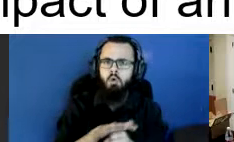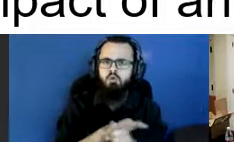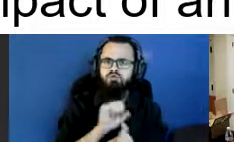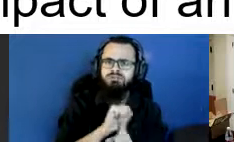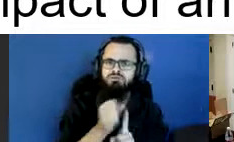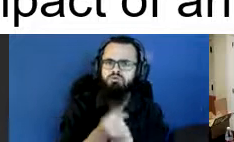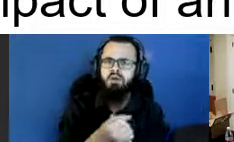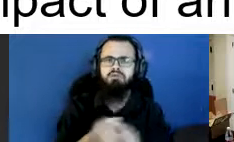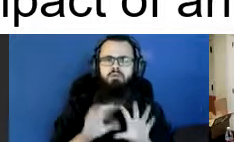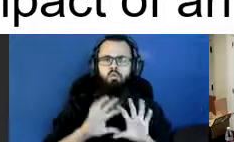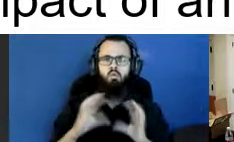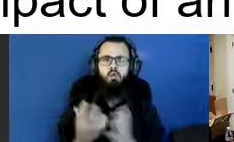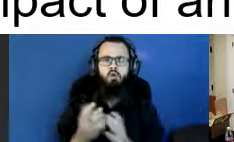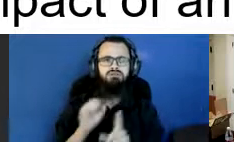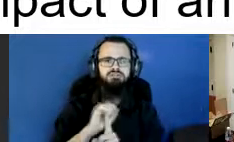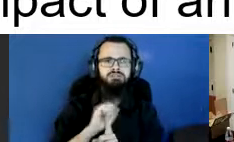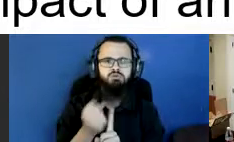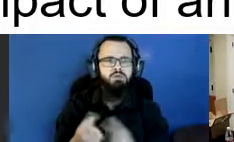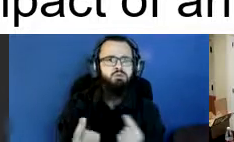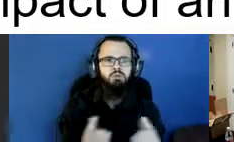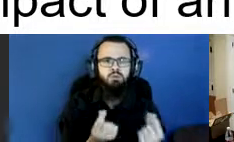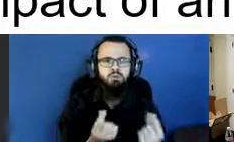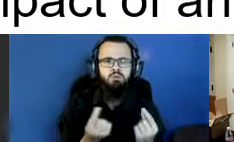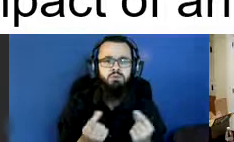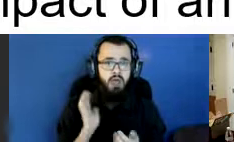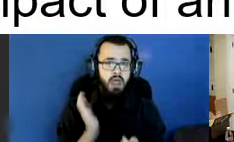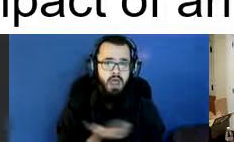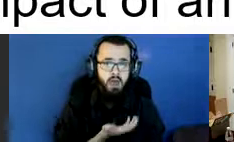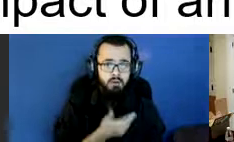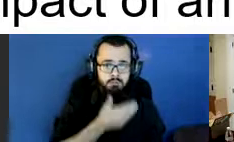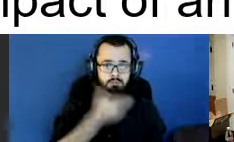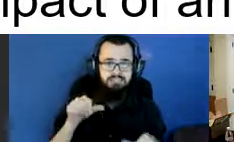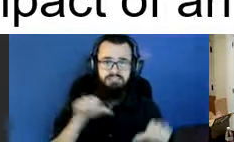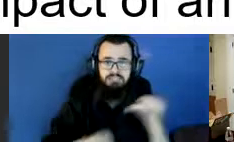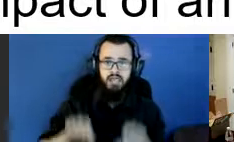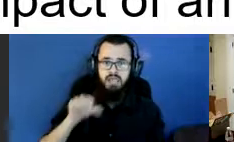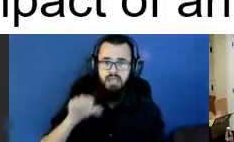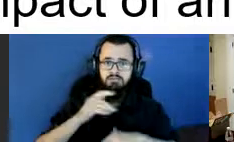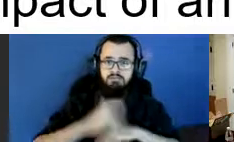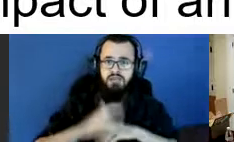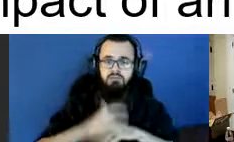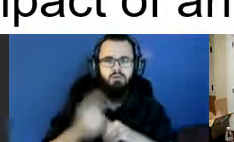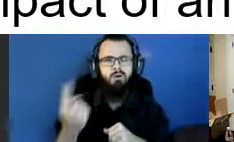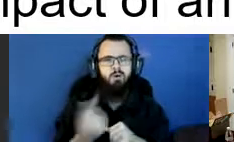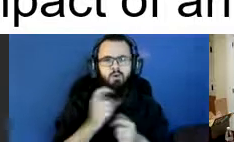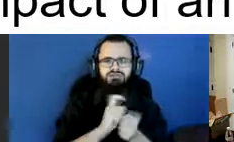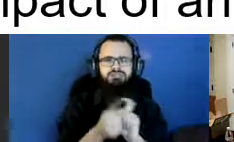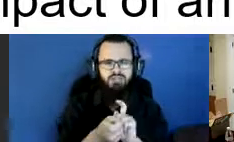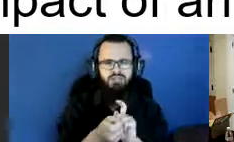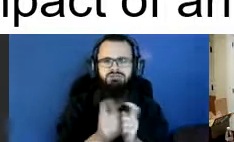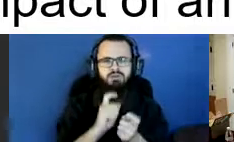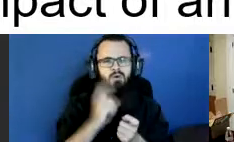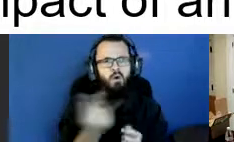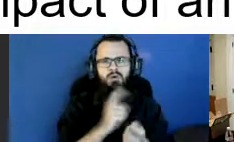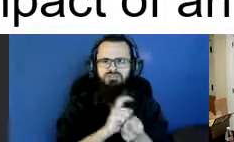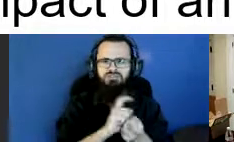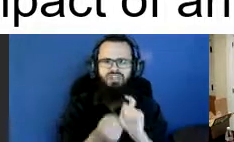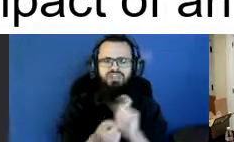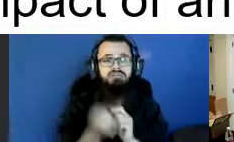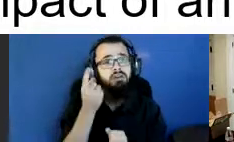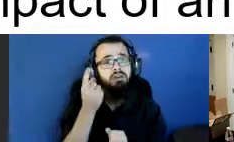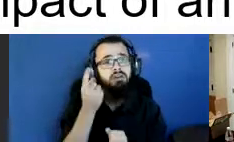best available science that we have, which we know is evolving as we go through. And we try to work towards best